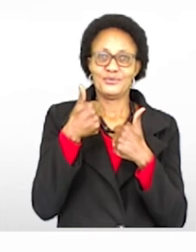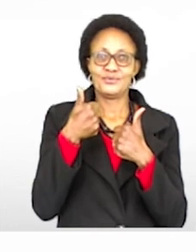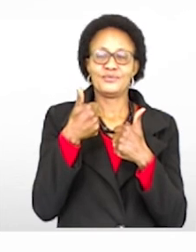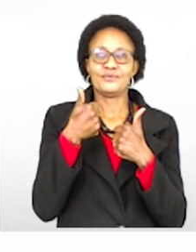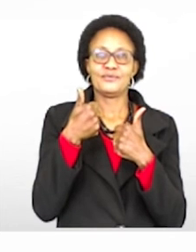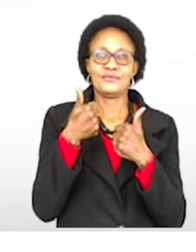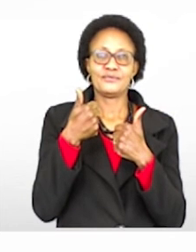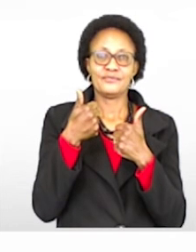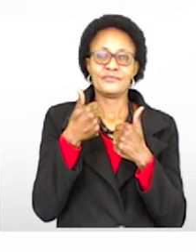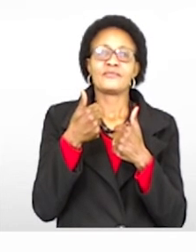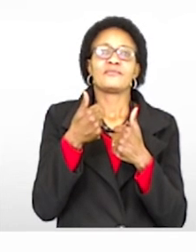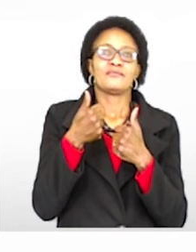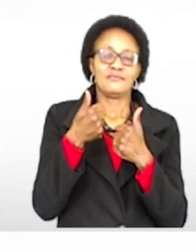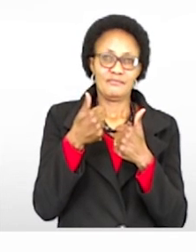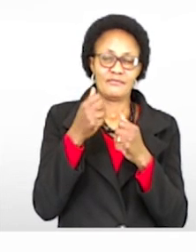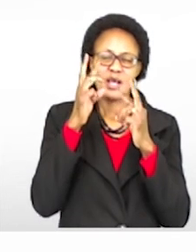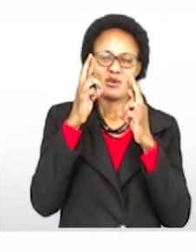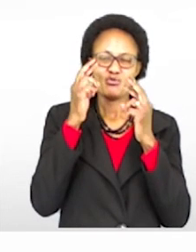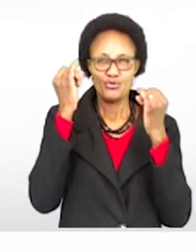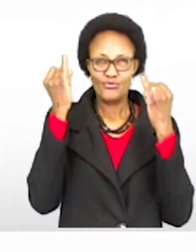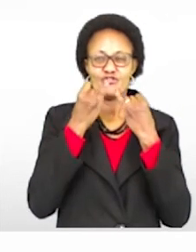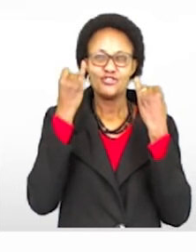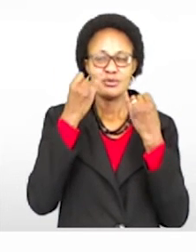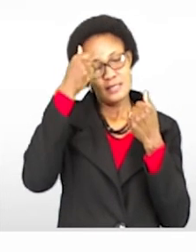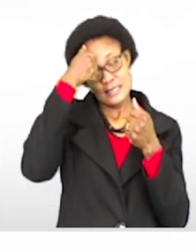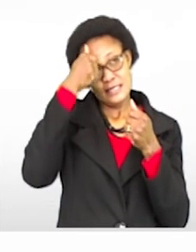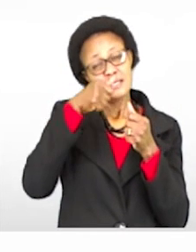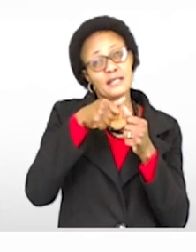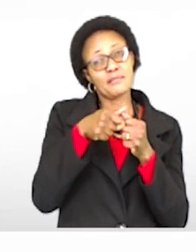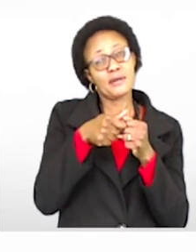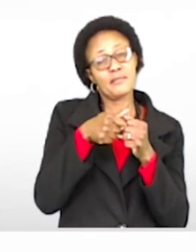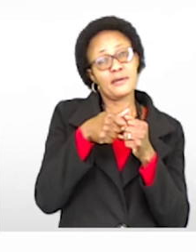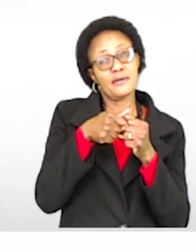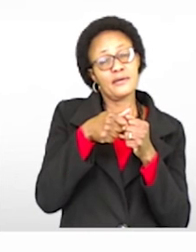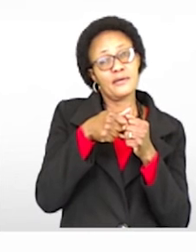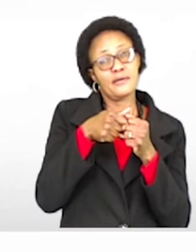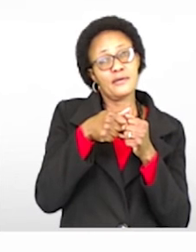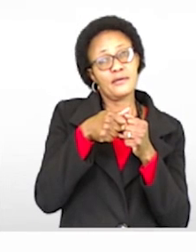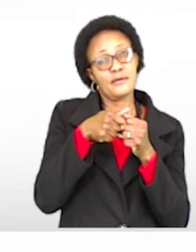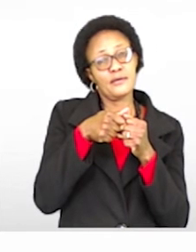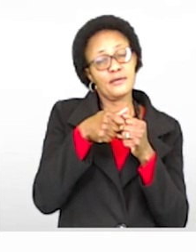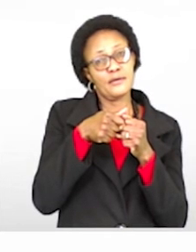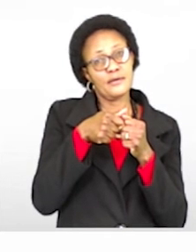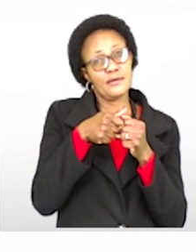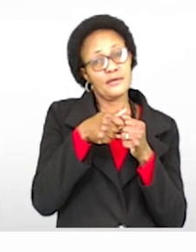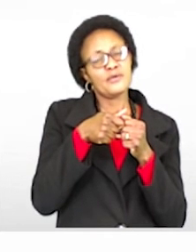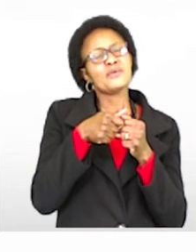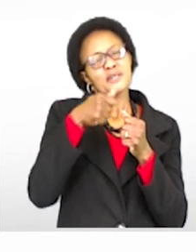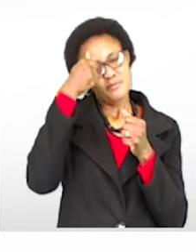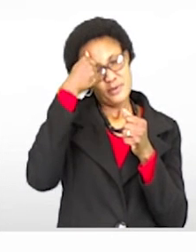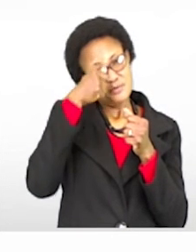miss any lessons at all. And remember, the reason why we're not coming to school is so that we can be safe